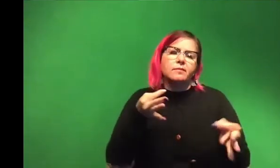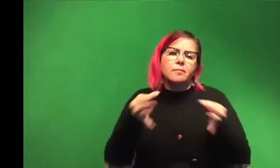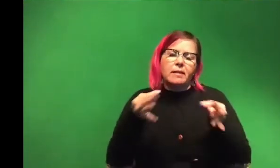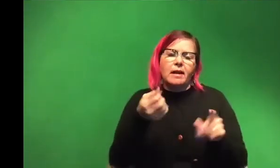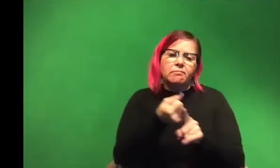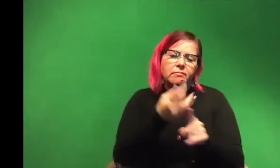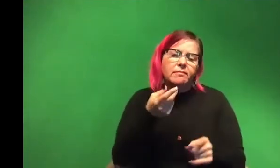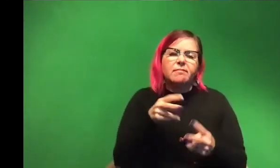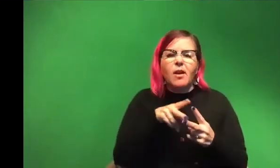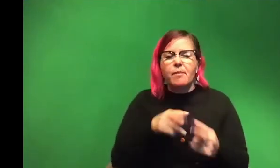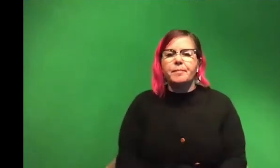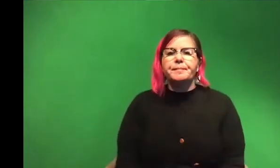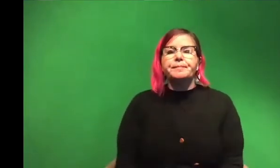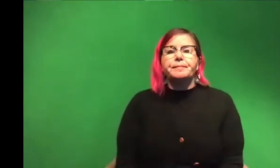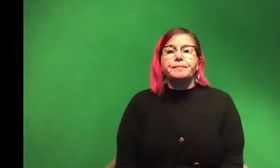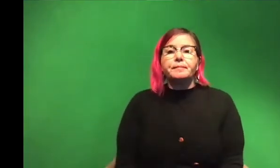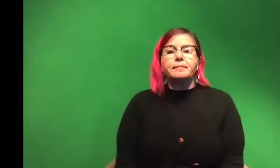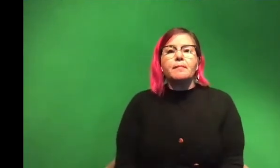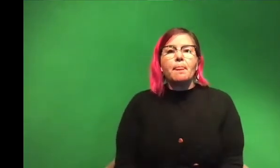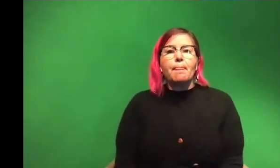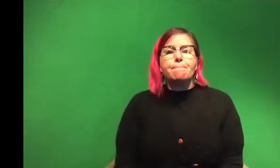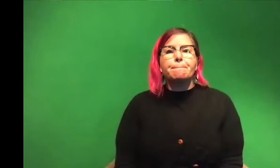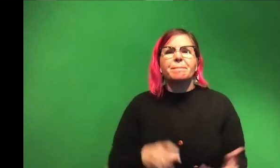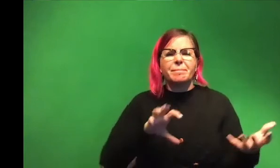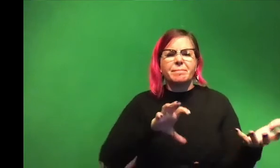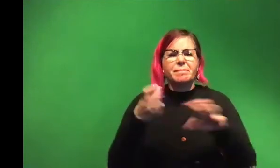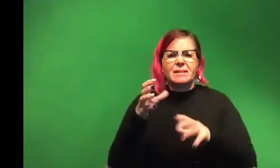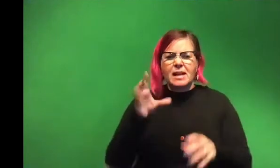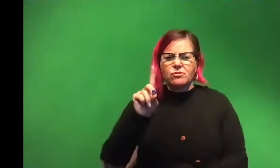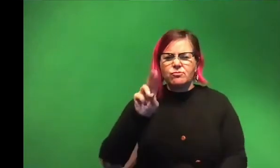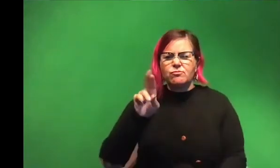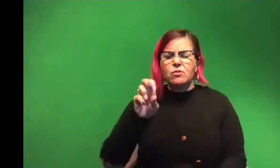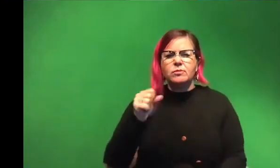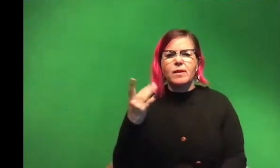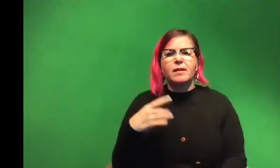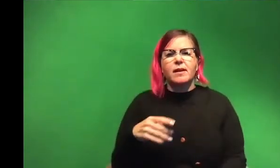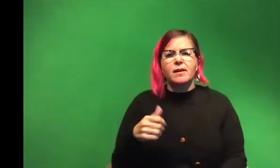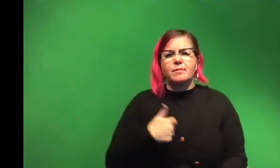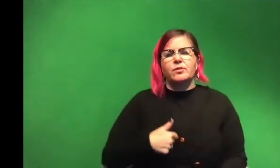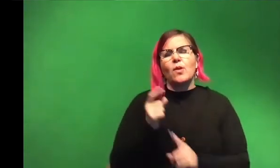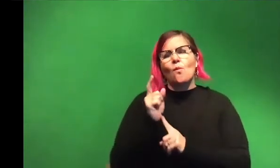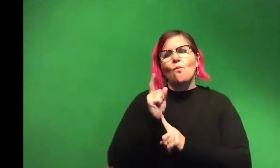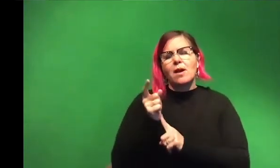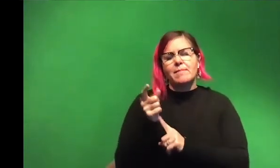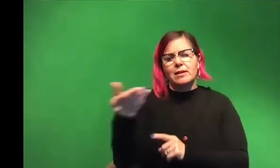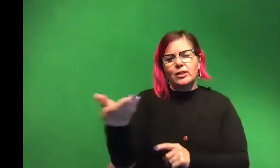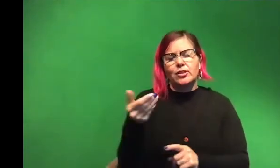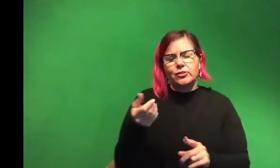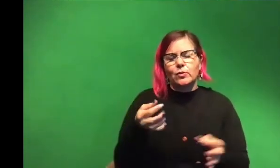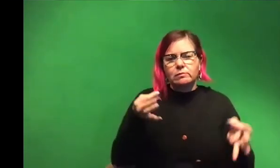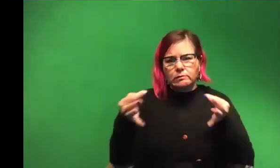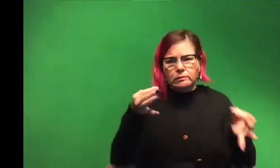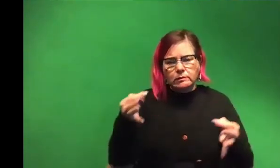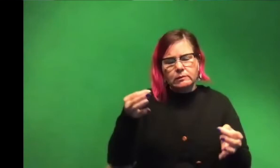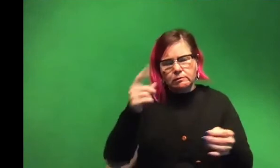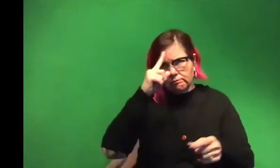them. So why disaster drones? And forgive me, I'm going to do like a 1-minute intro just to give you guys an idea of